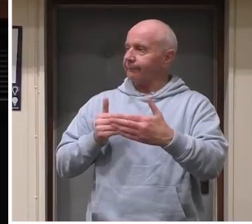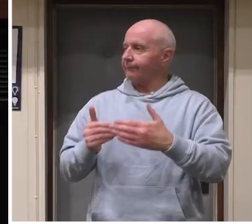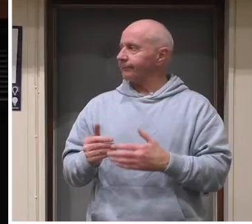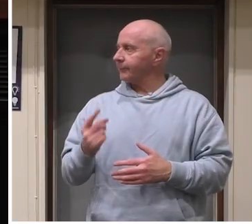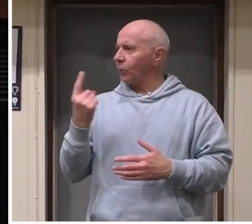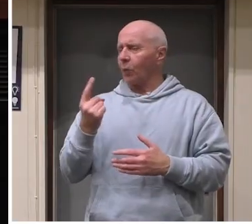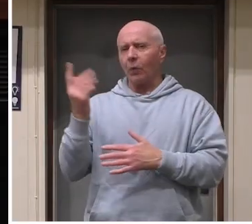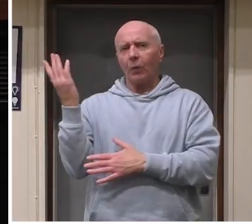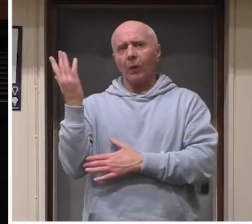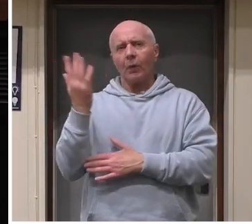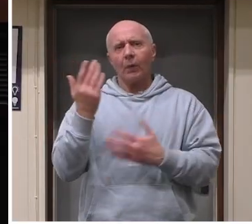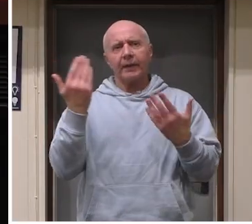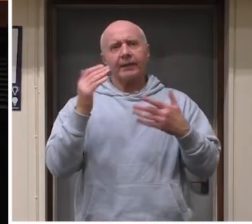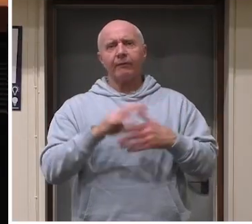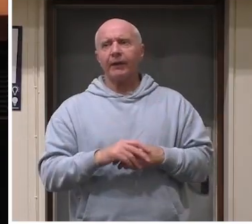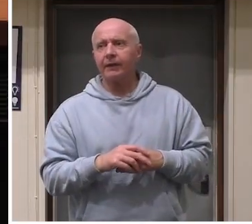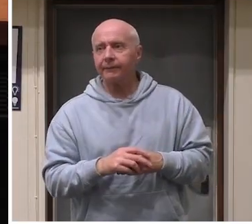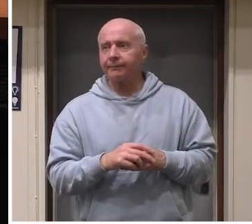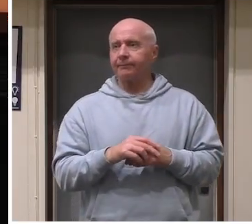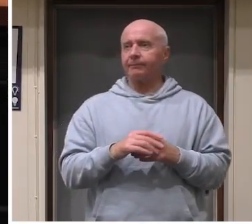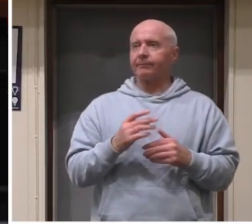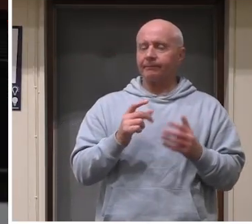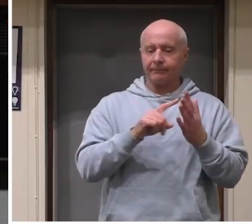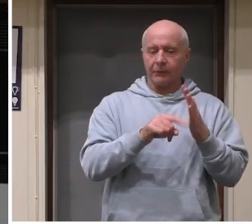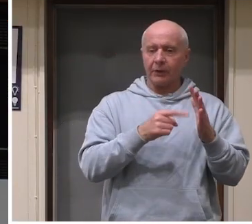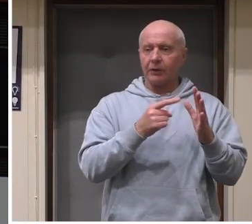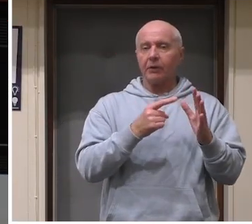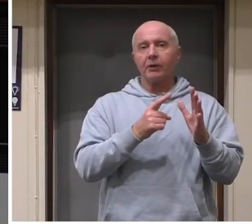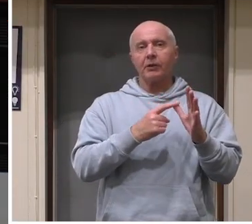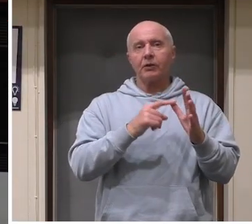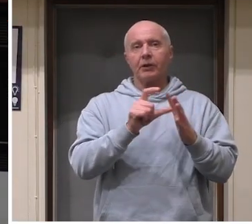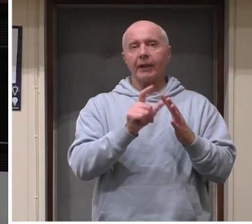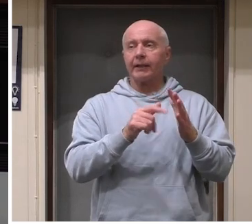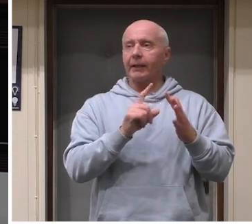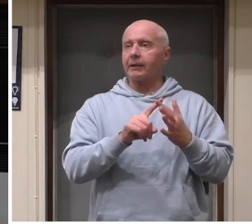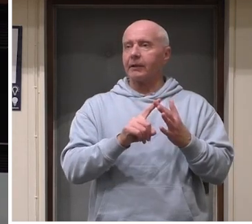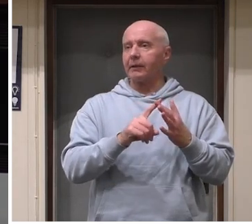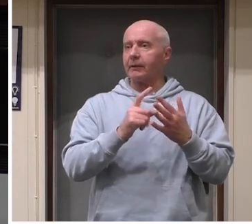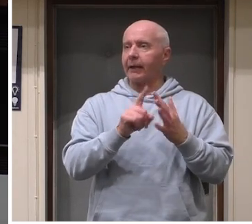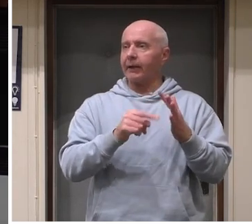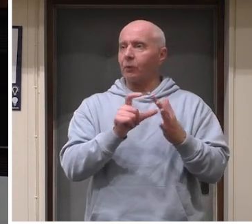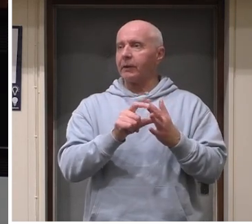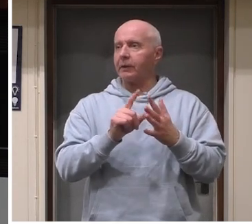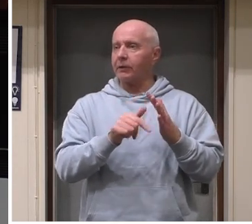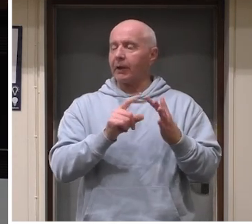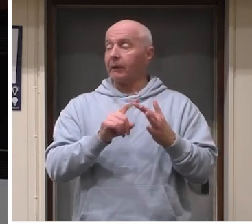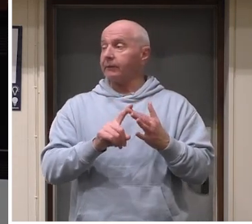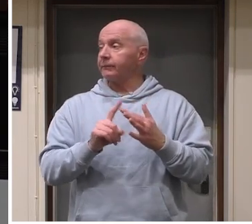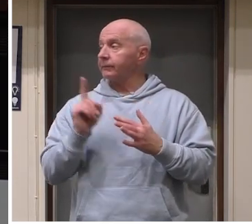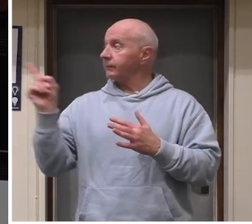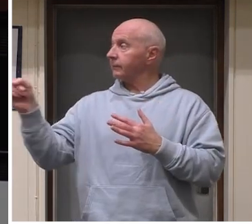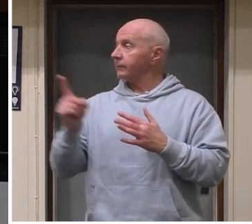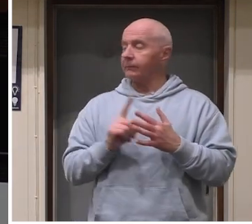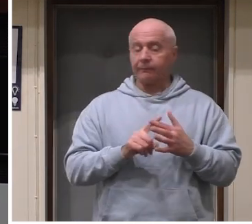this evening. This is Assistant Professor Jayadev Vijayan. Jayadev is a Royal Society University Research Fellow and co-director